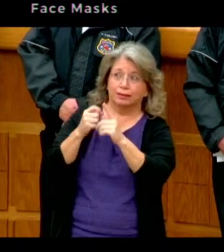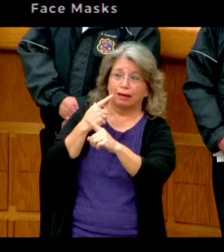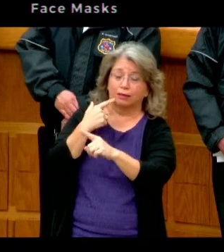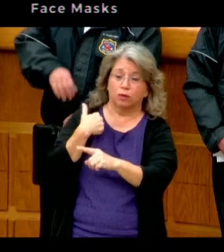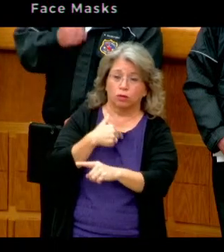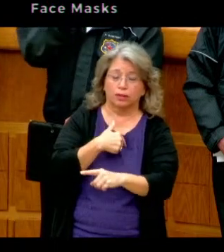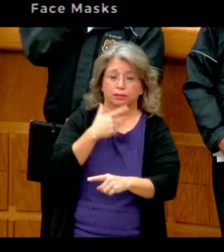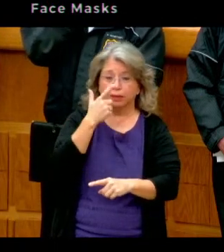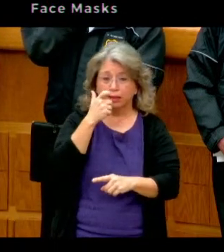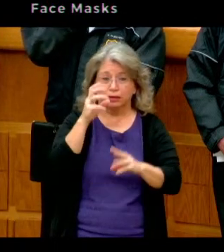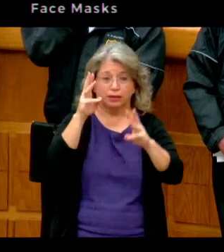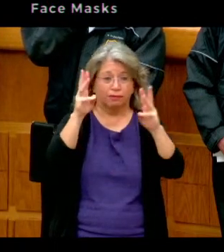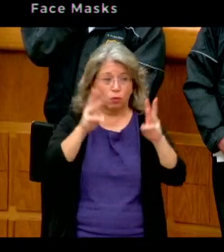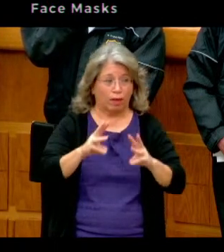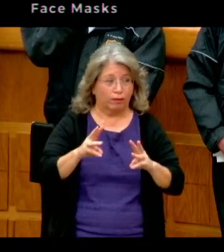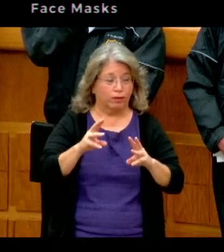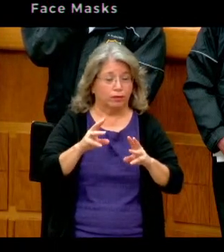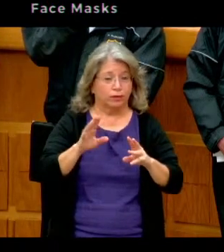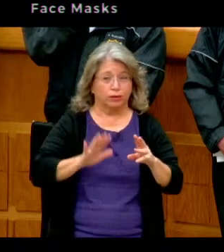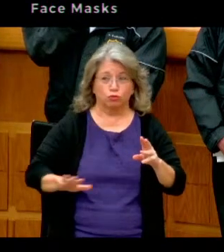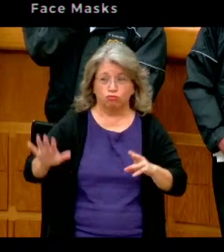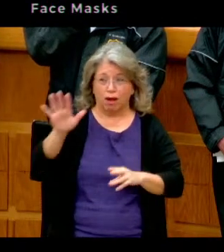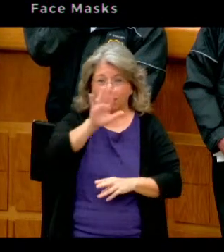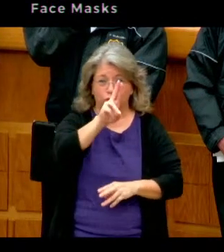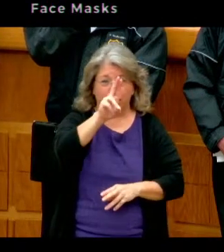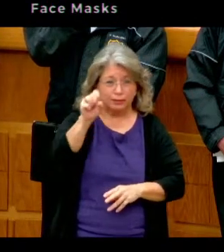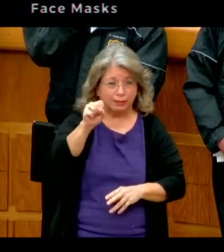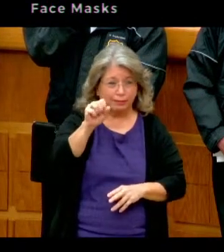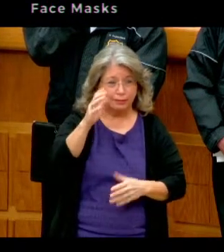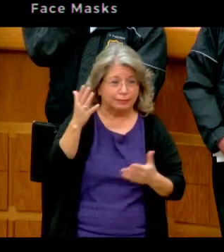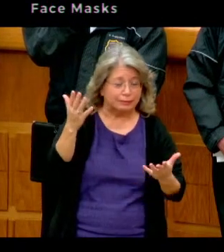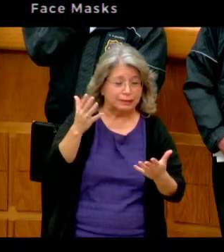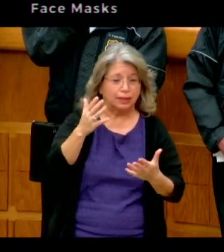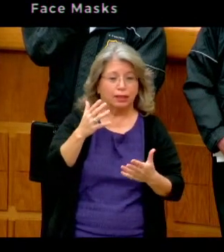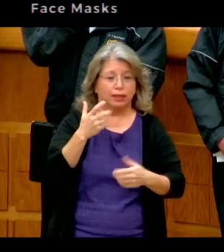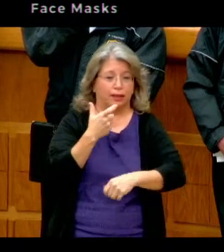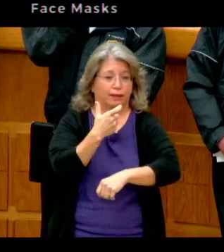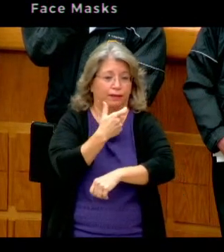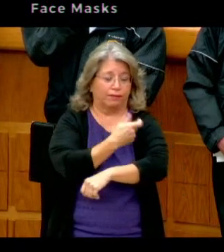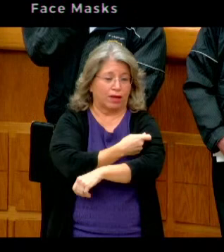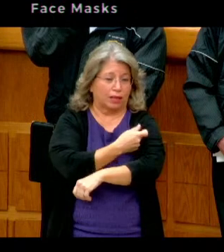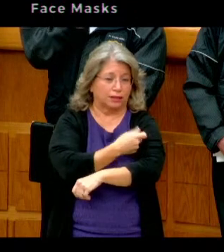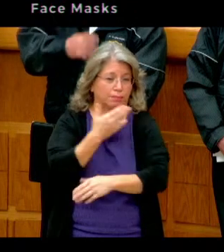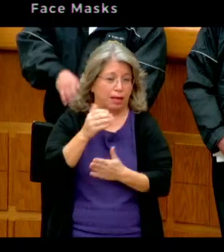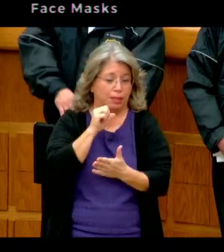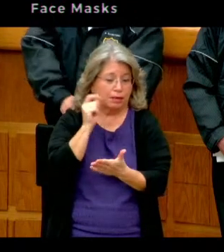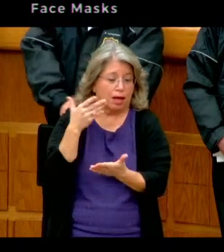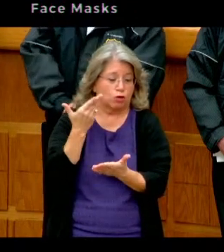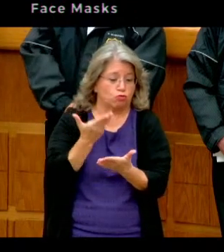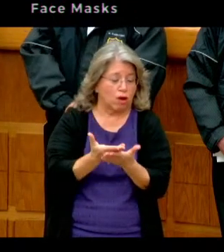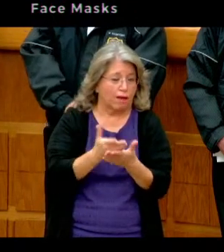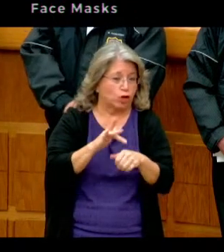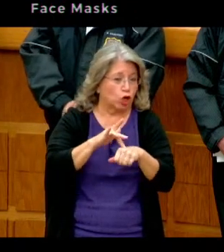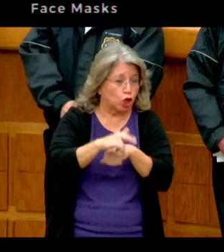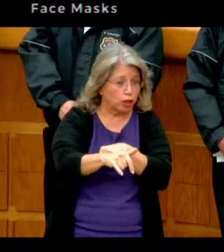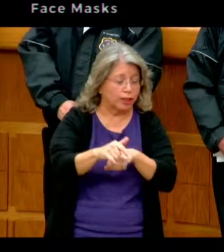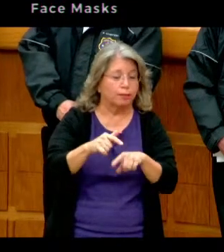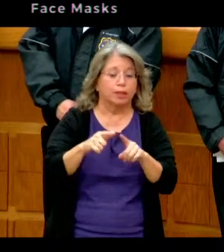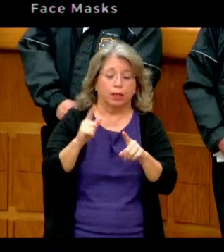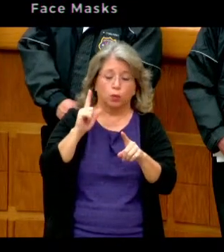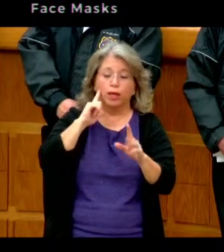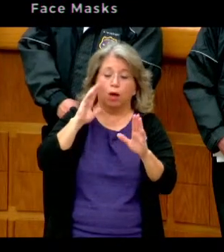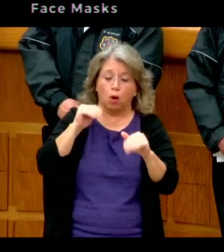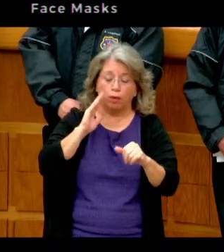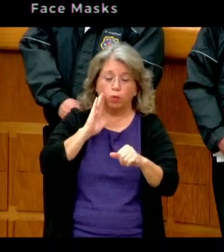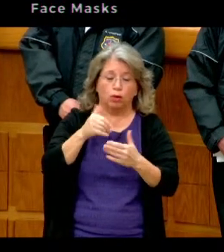of weather in different parts of the United States, the vaccines may not get here as early as we are hoping, but we're hoping they get here early